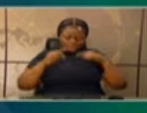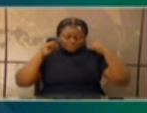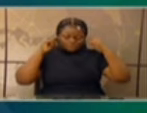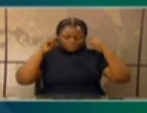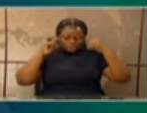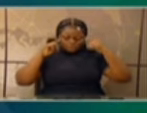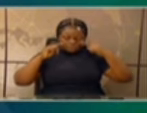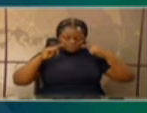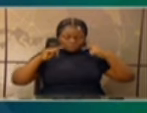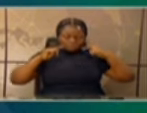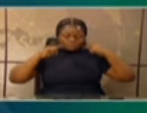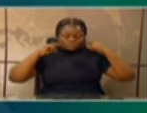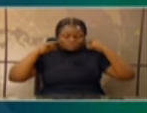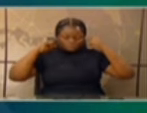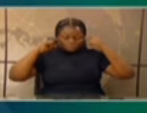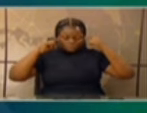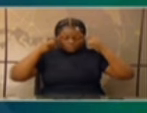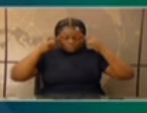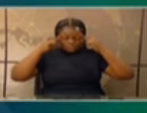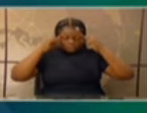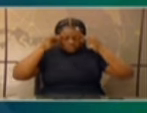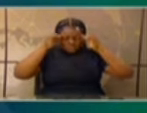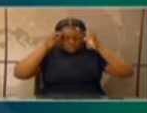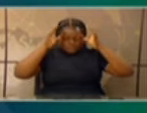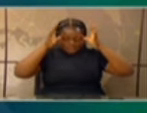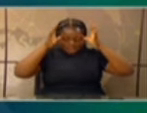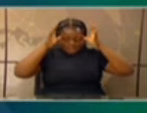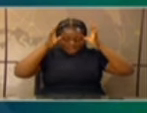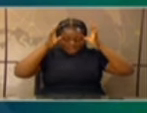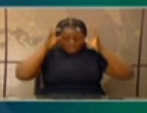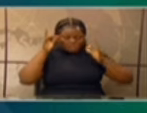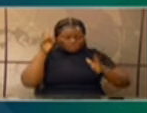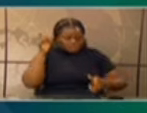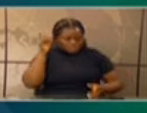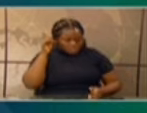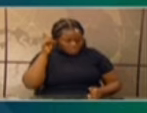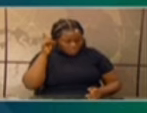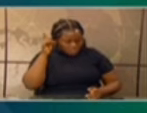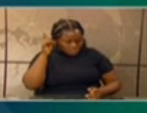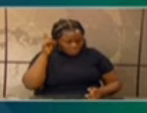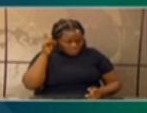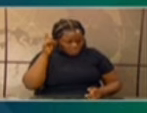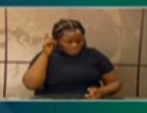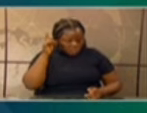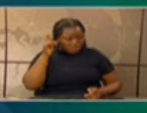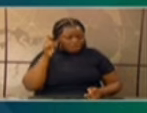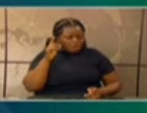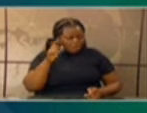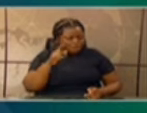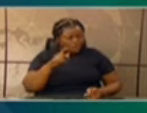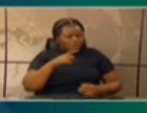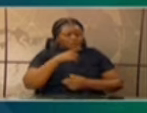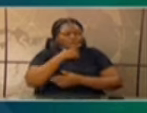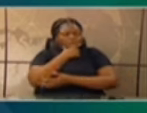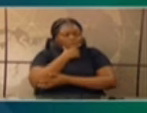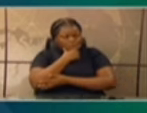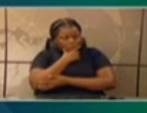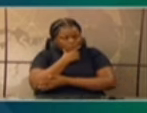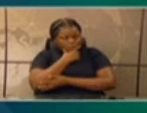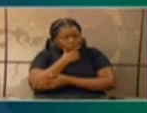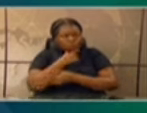chiri emu to tie no na Miriam me link it to roots na ma chira wo produce a member roots,